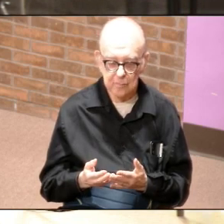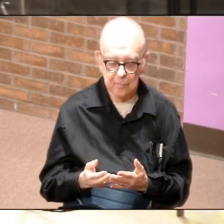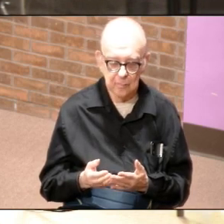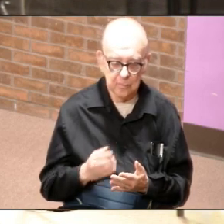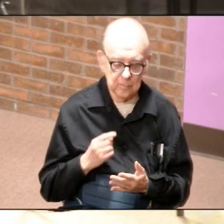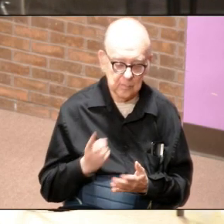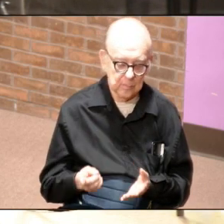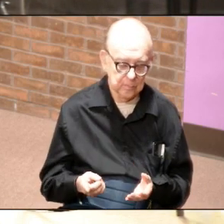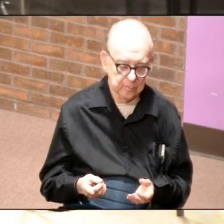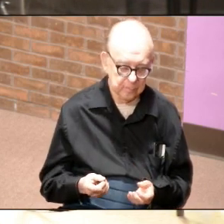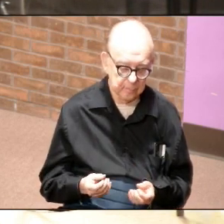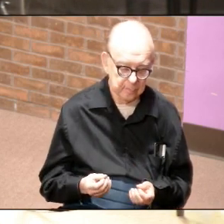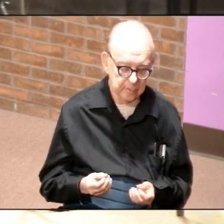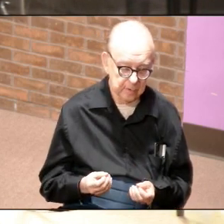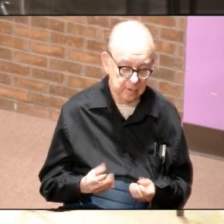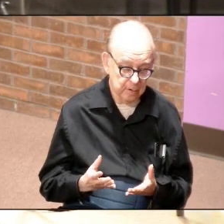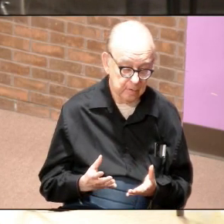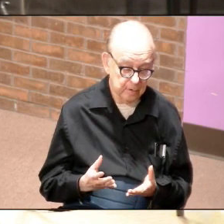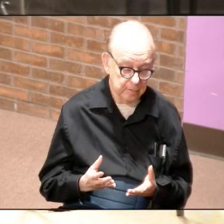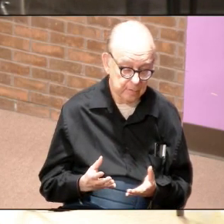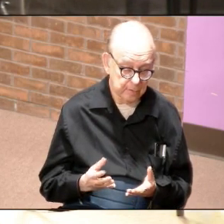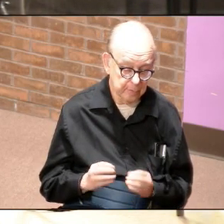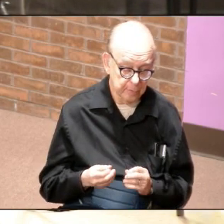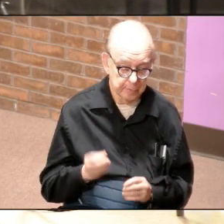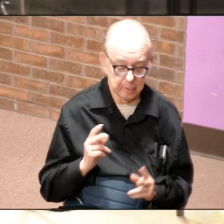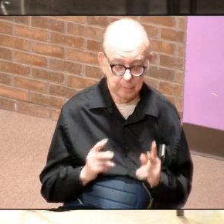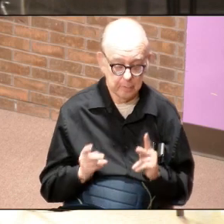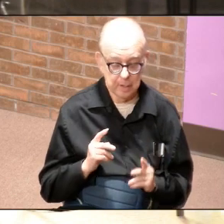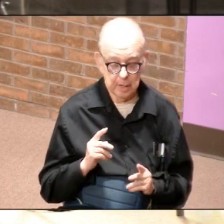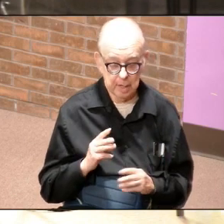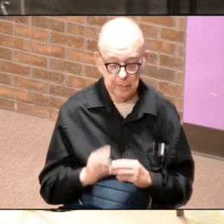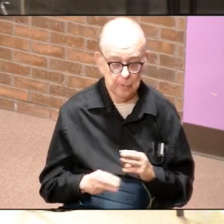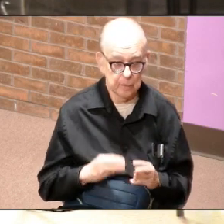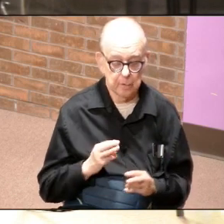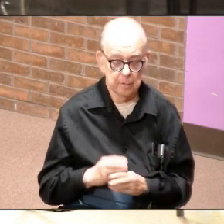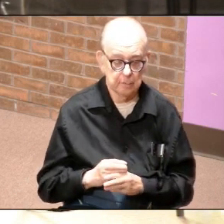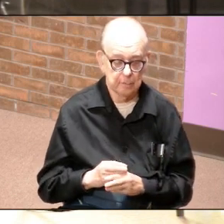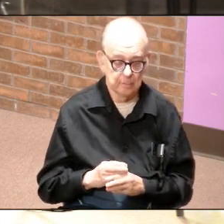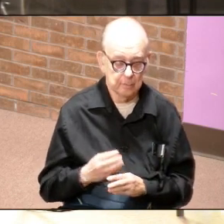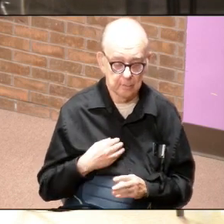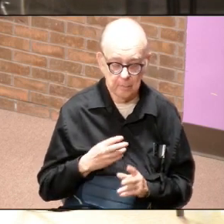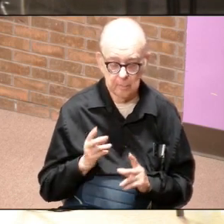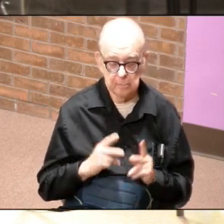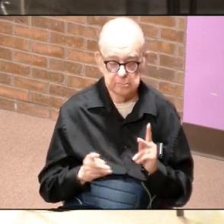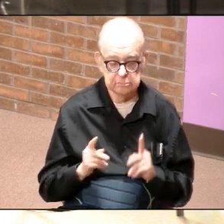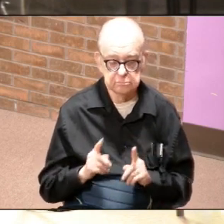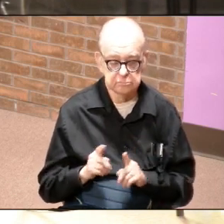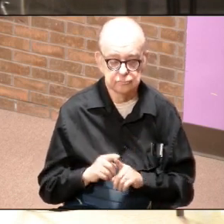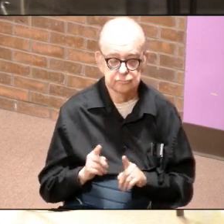There's been a lot of awful people in this world. You have people like